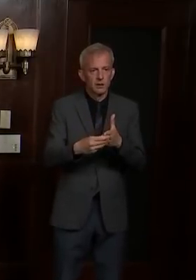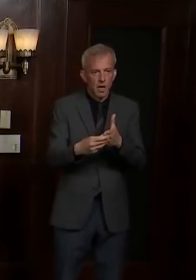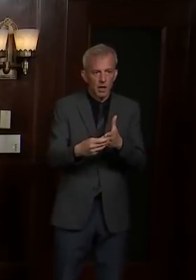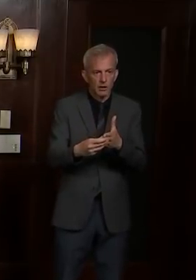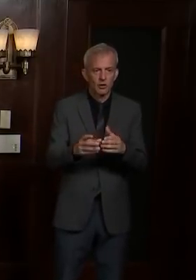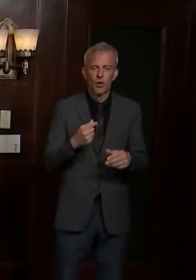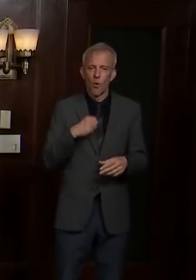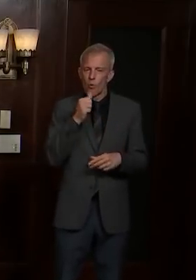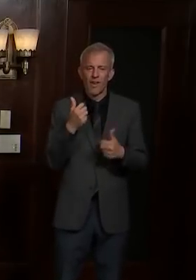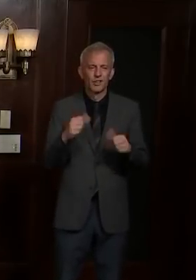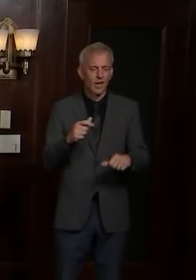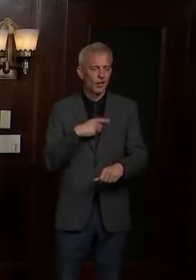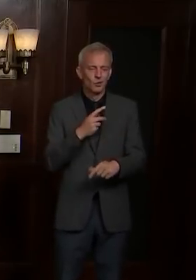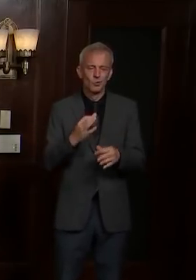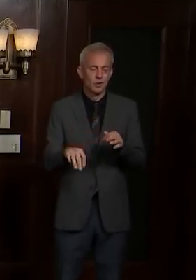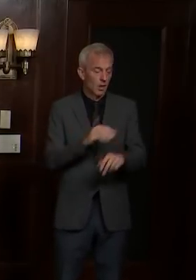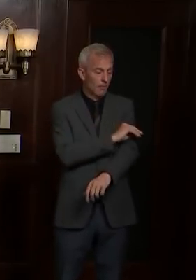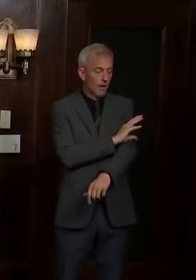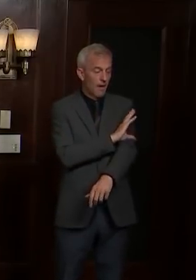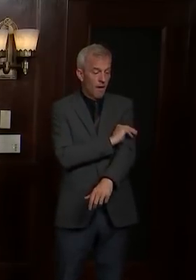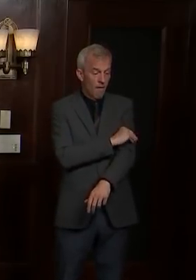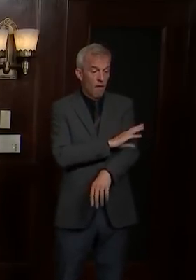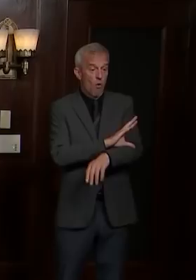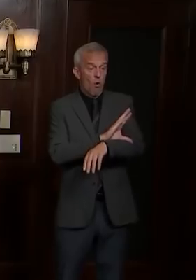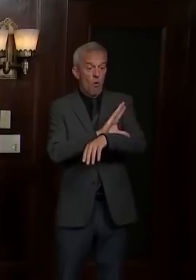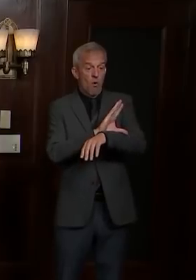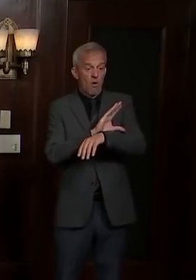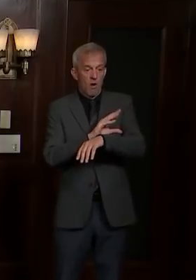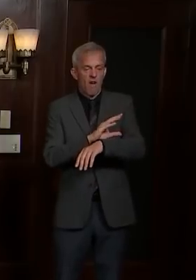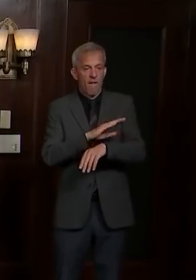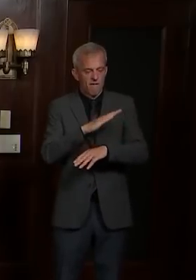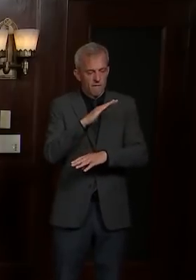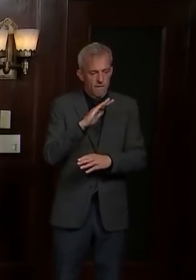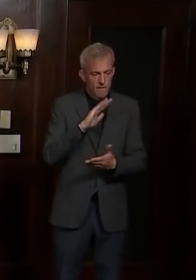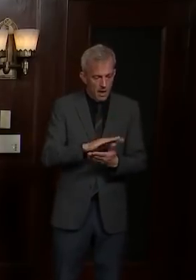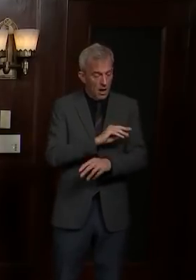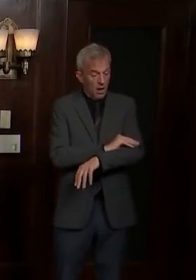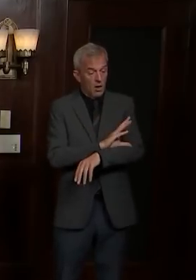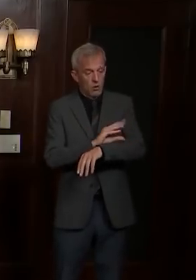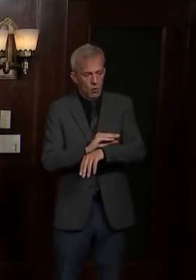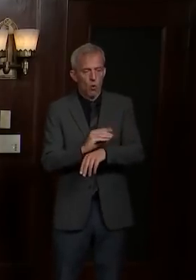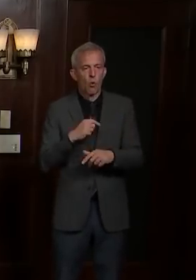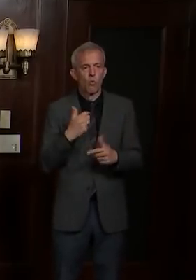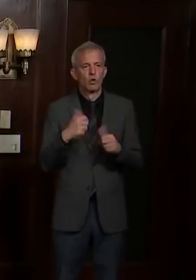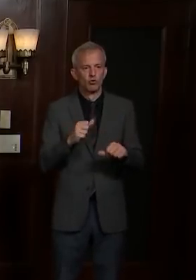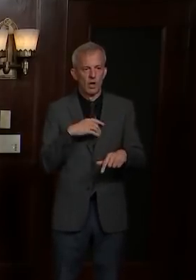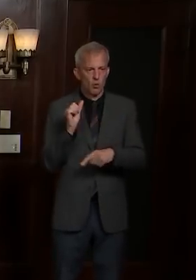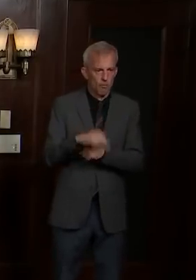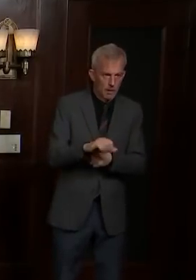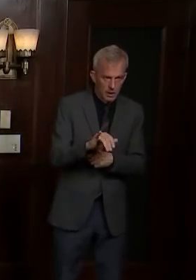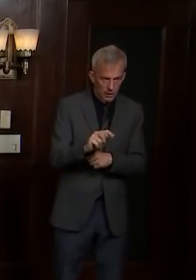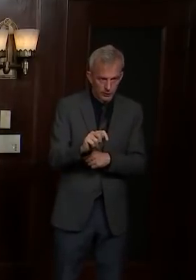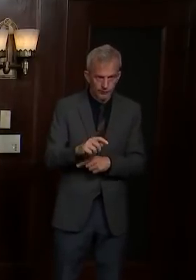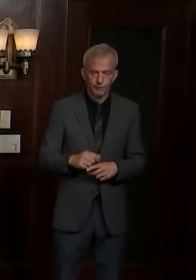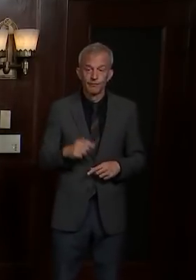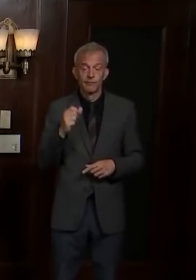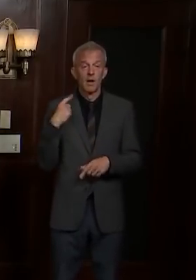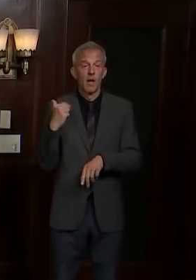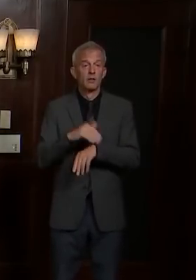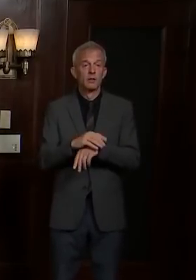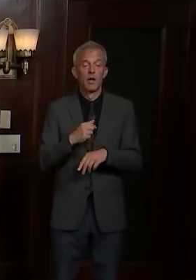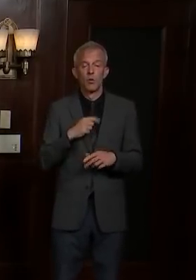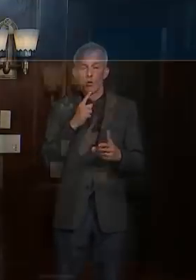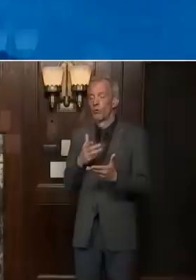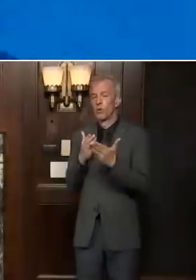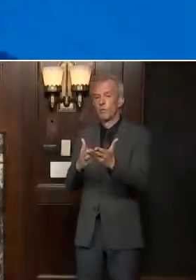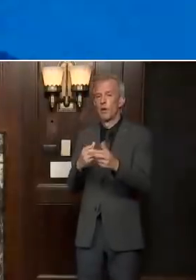try to get ahead of it. Last night I announced that we're recommending in the city of LA that we recommend Angelenos use homemade face coverings when you're